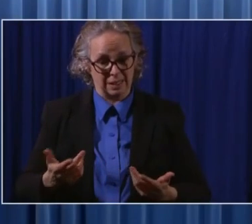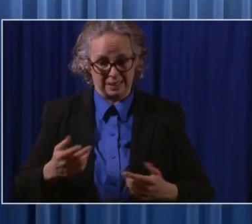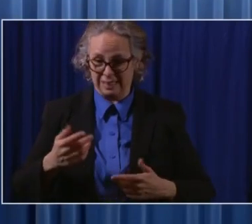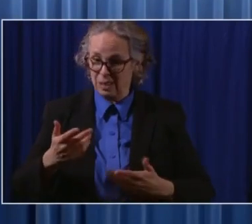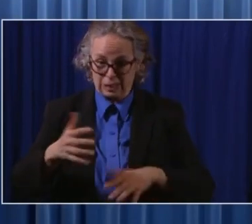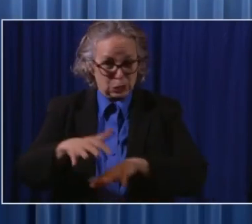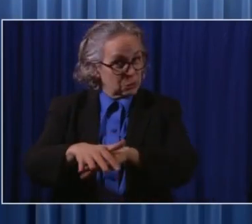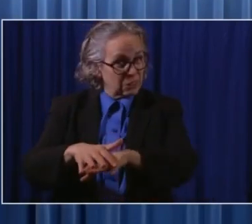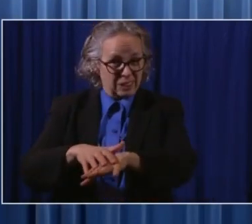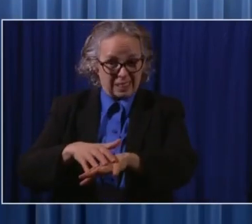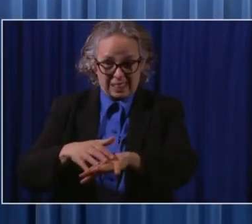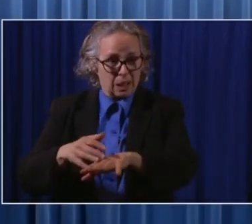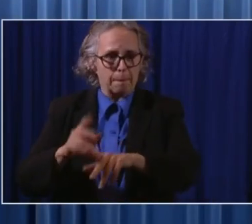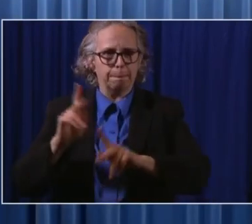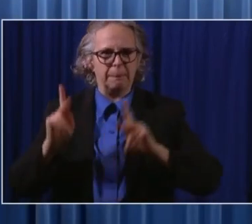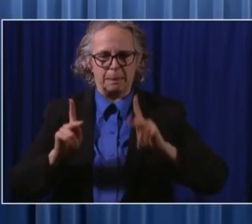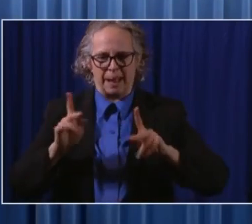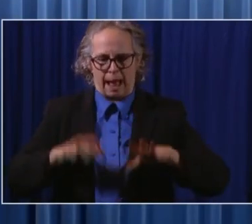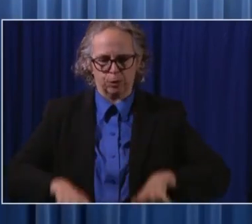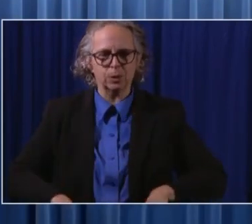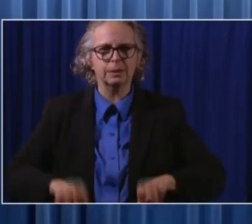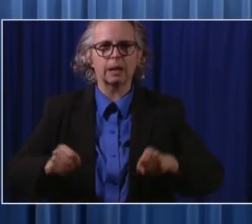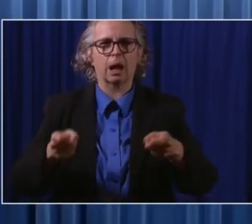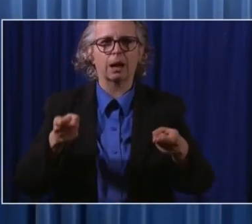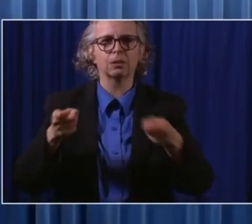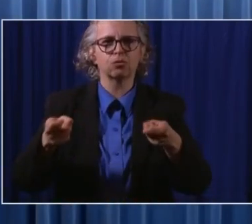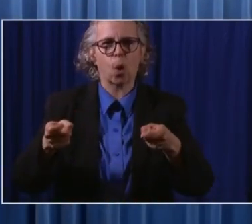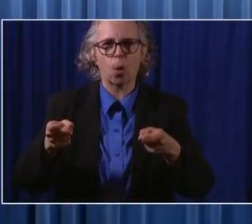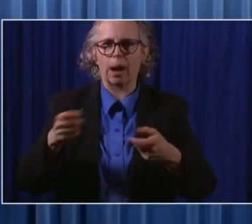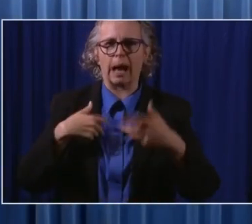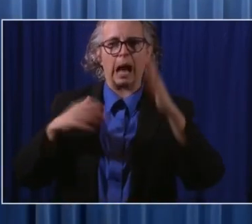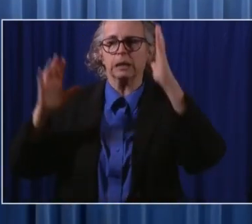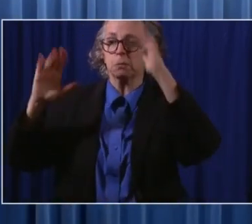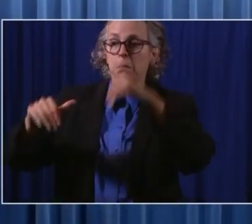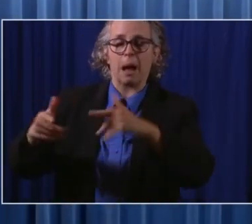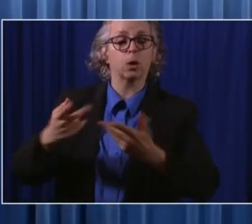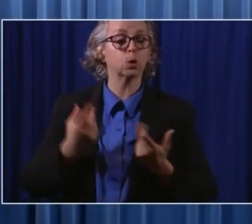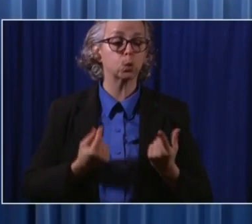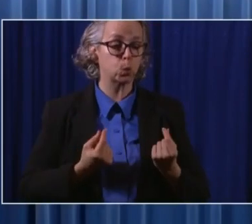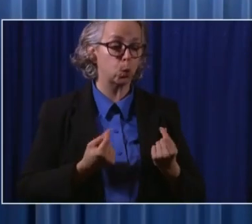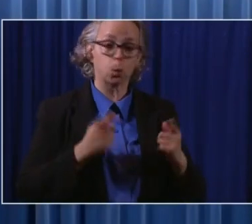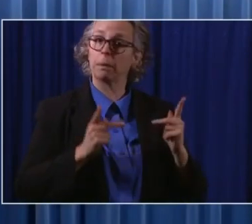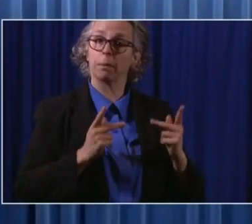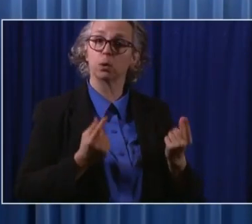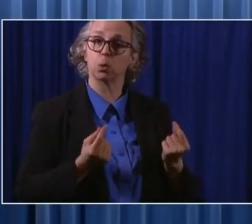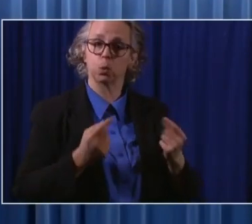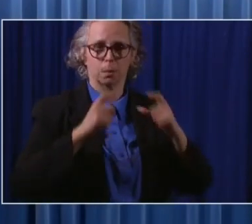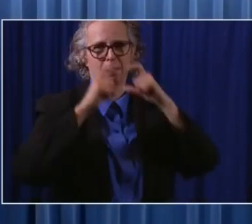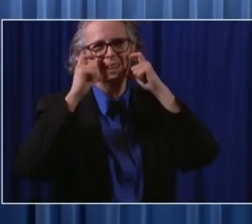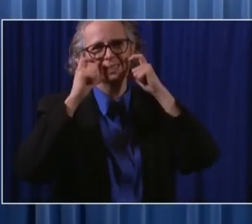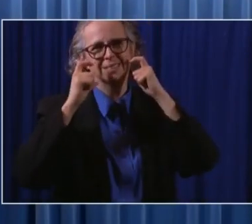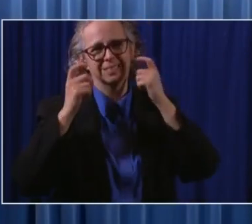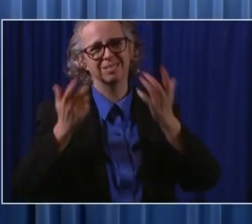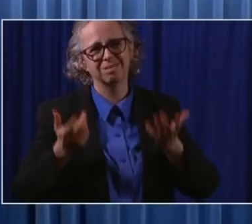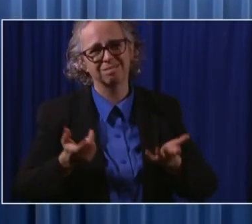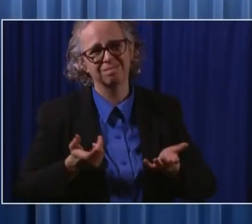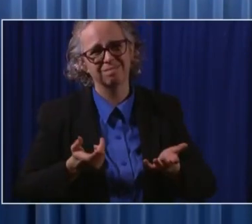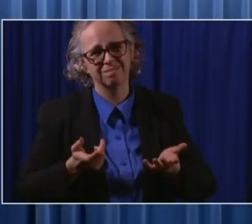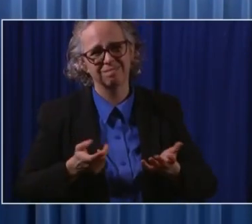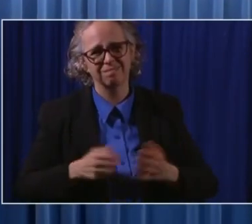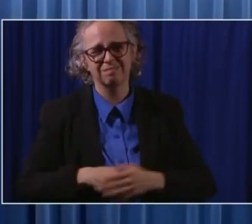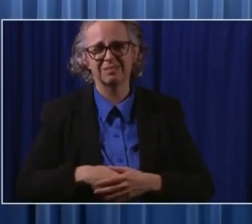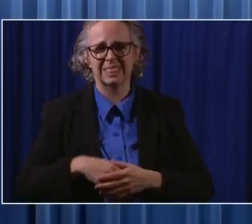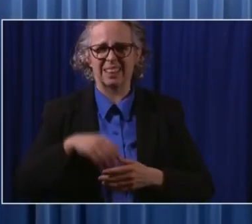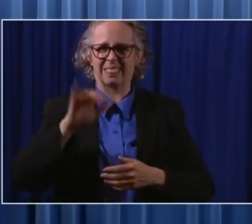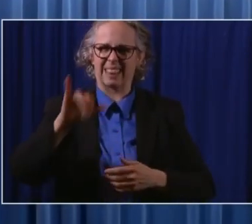wearing will slow it down. So that's the bad news. I'm going to go back and have Eric, if you could show going